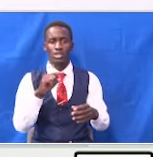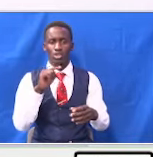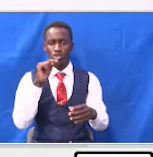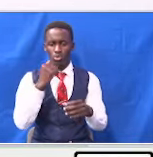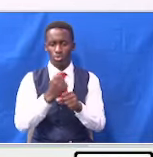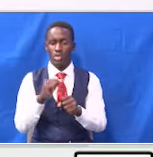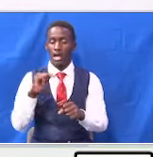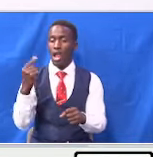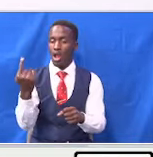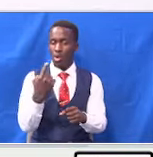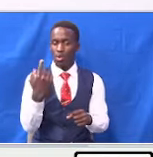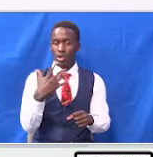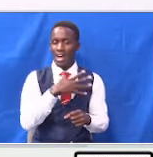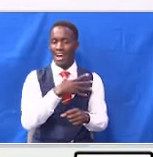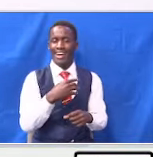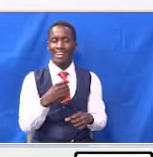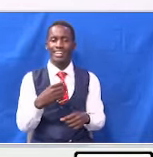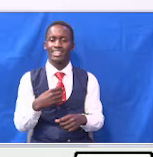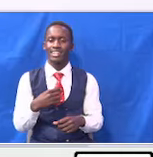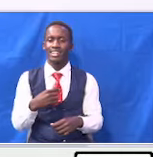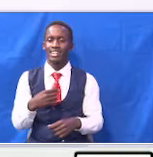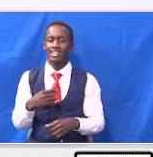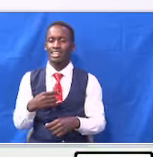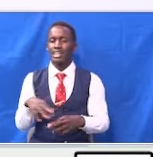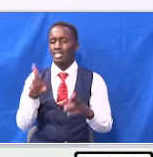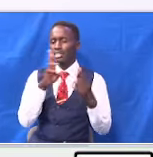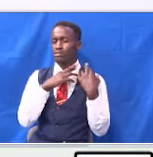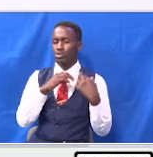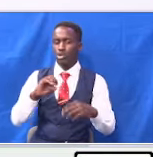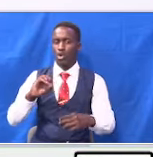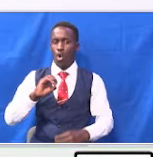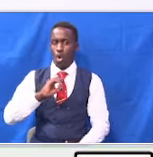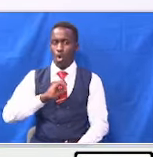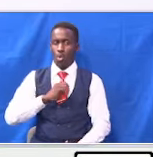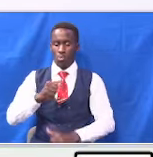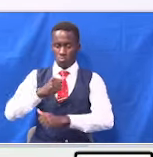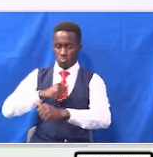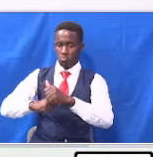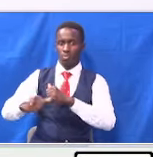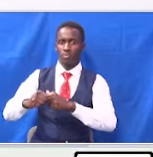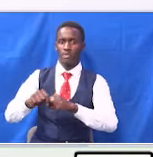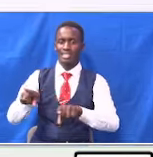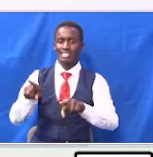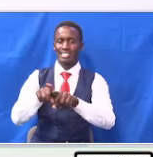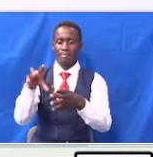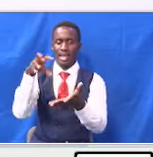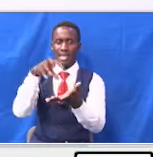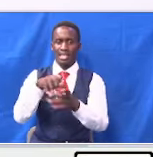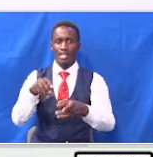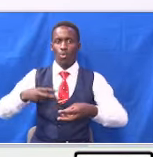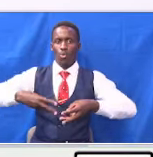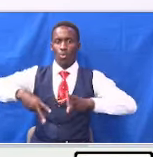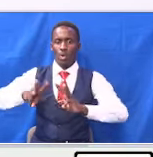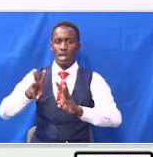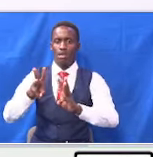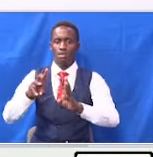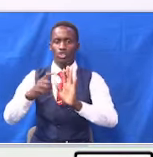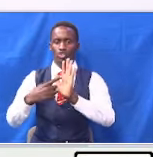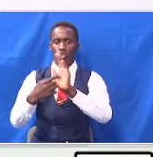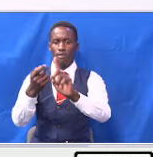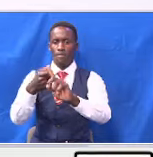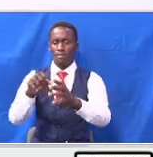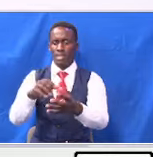levels. And therefore, they are going to be held responsible and accountable for their actions. It's the same case with the way he pointed out on the